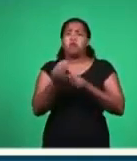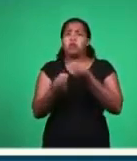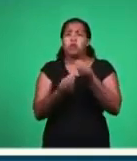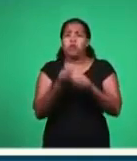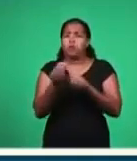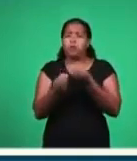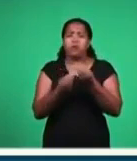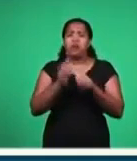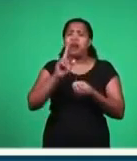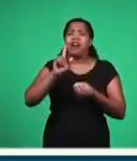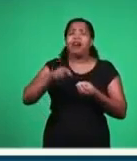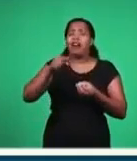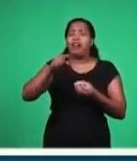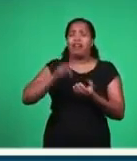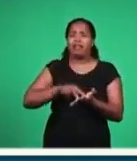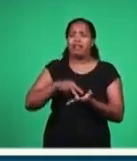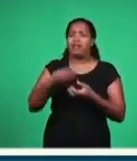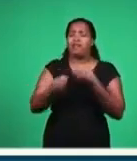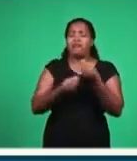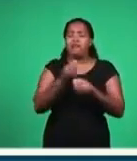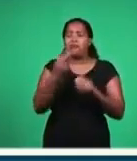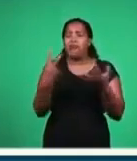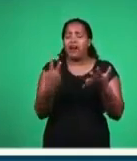So how is the resurrection?